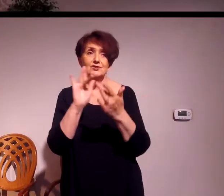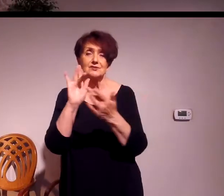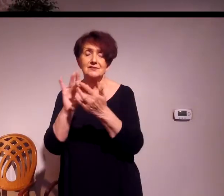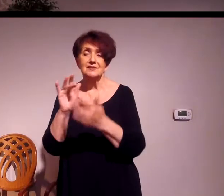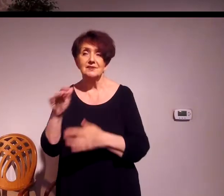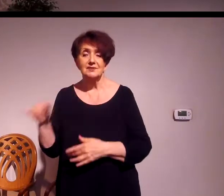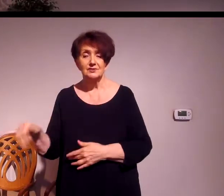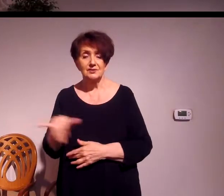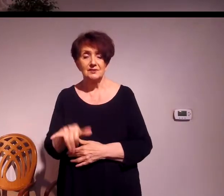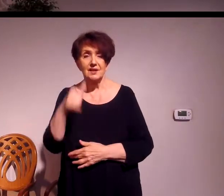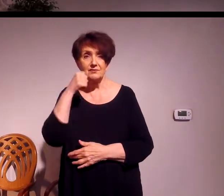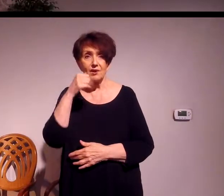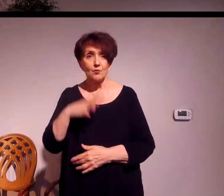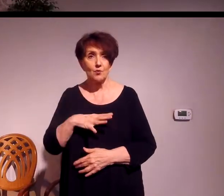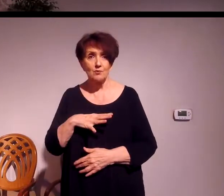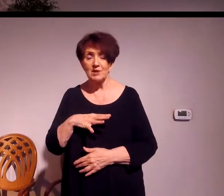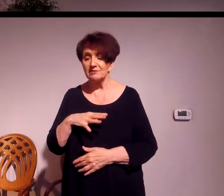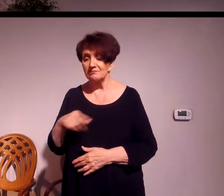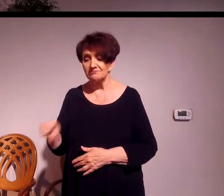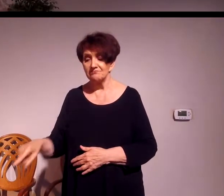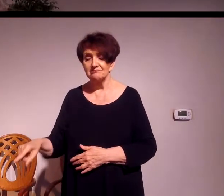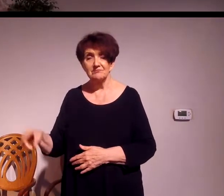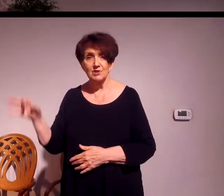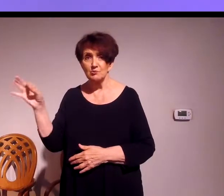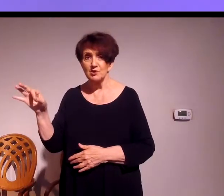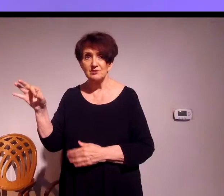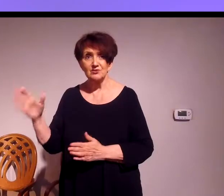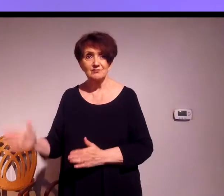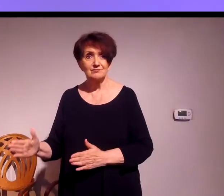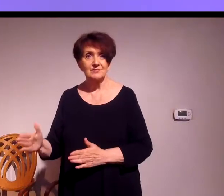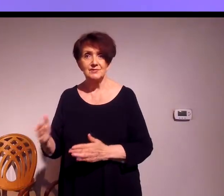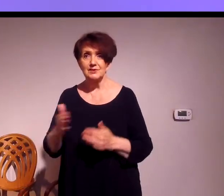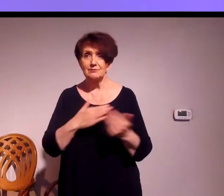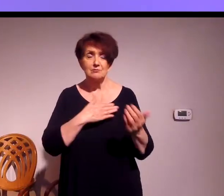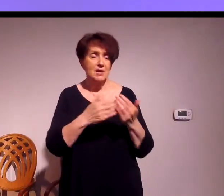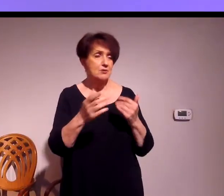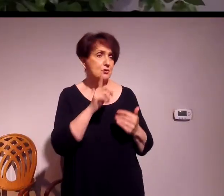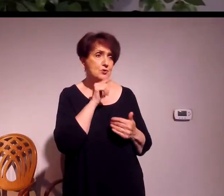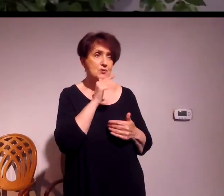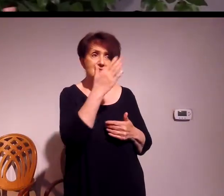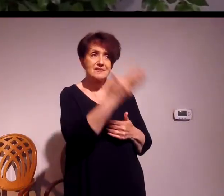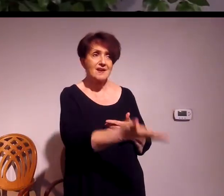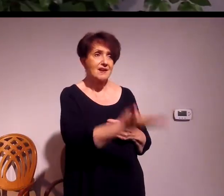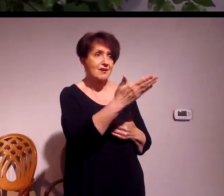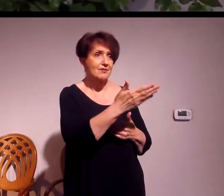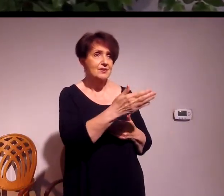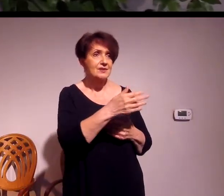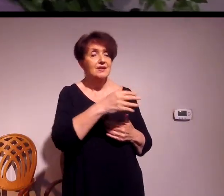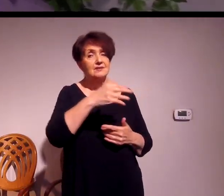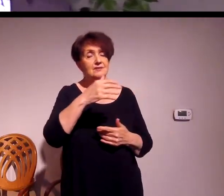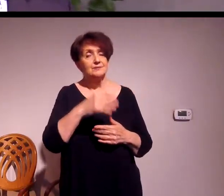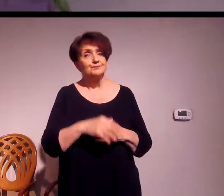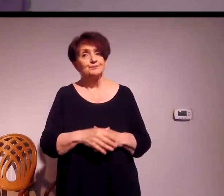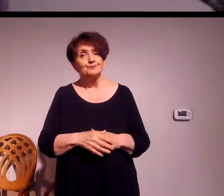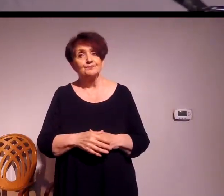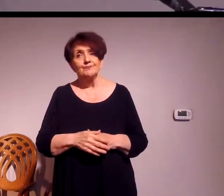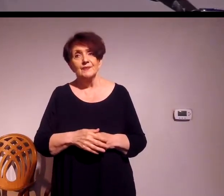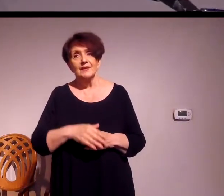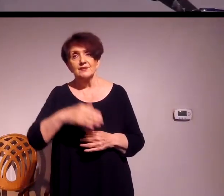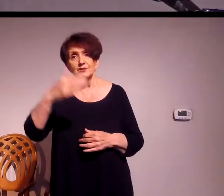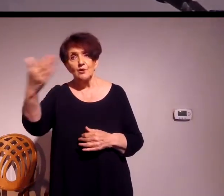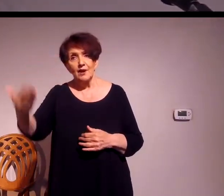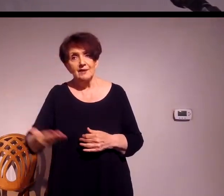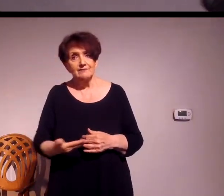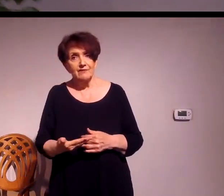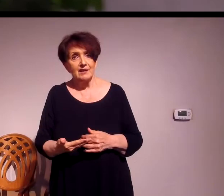there regardless of what anybody else was doing, that's how we do. So I invite you to take